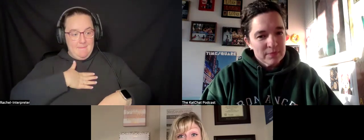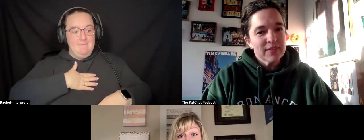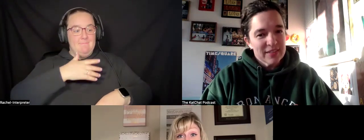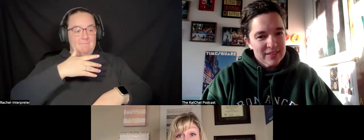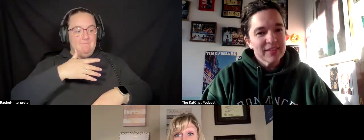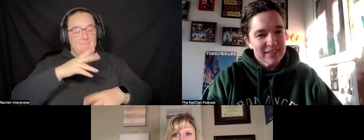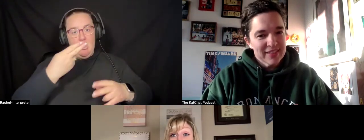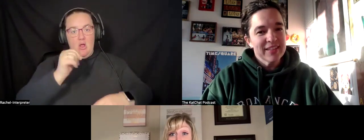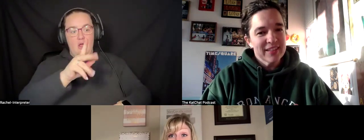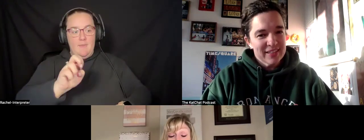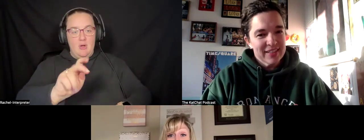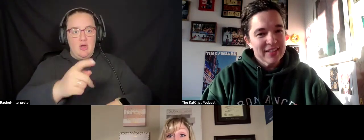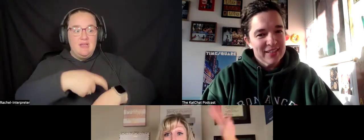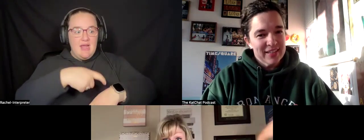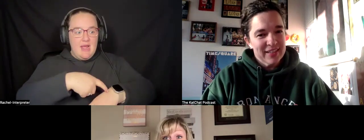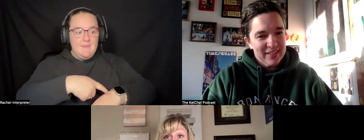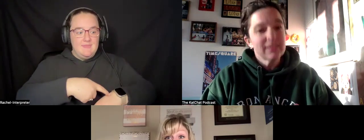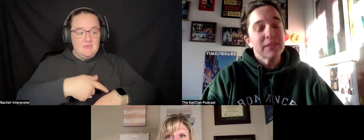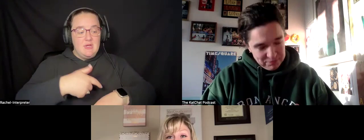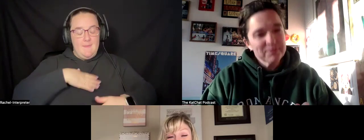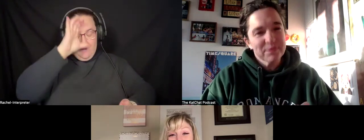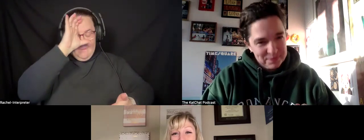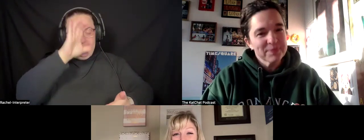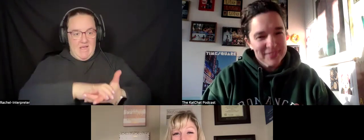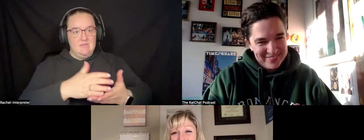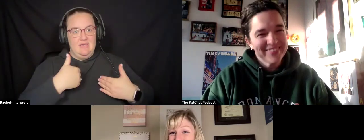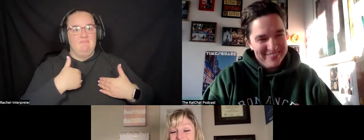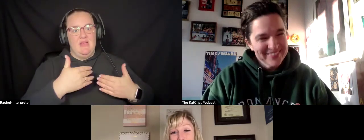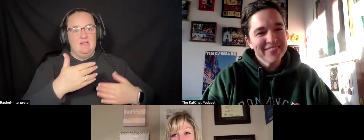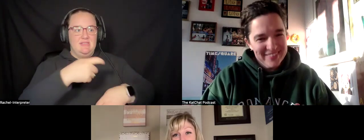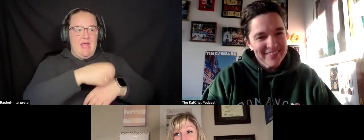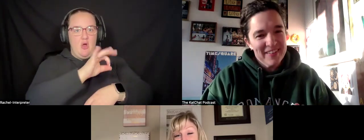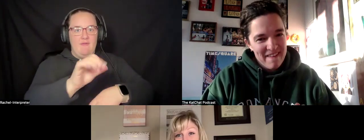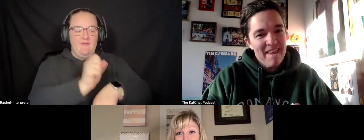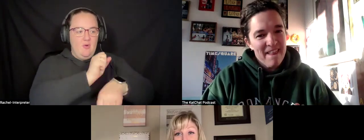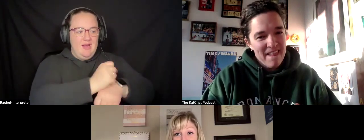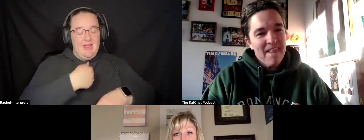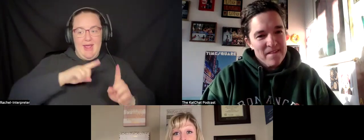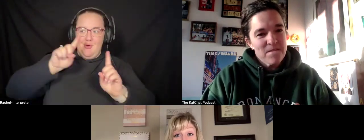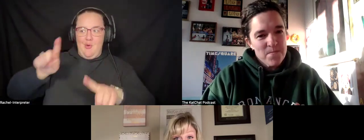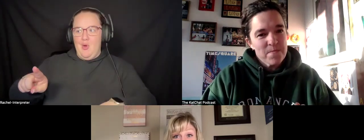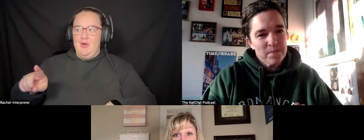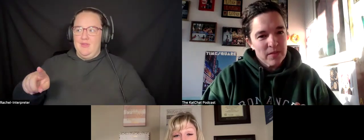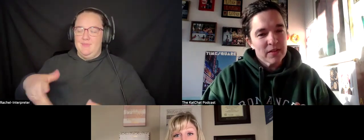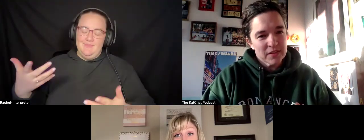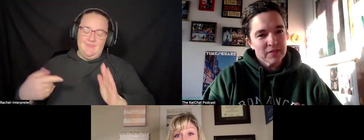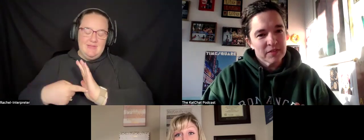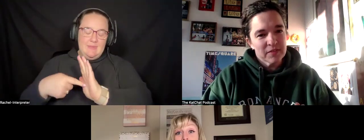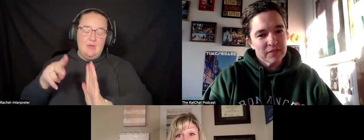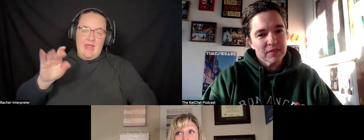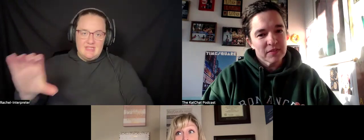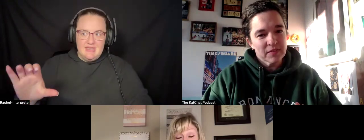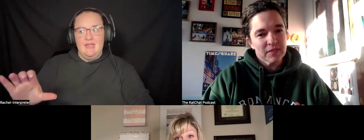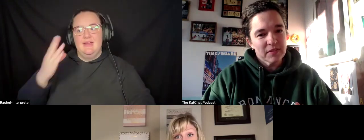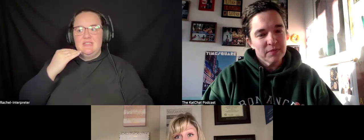work to stay home with my son, and then me, mama, that's my break because I go to, it's like we did the Kansas City experience all together. And